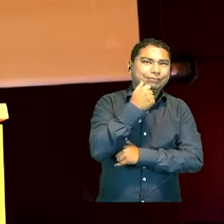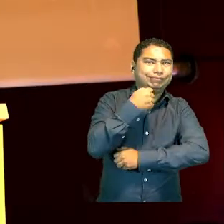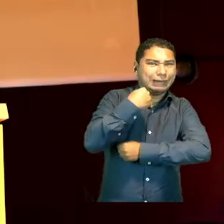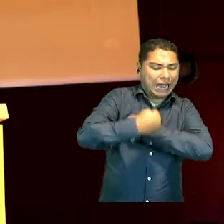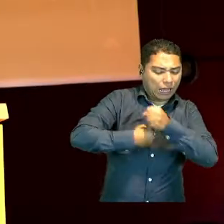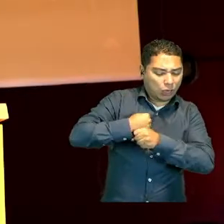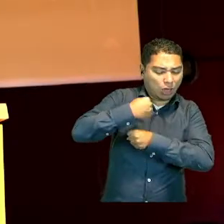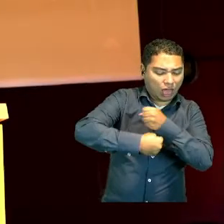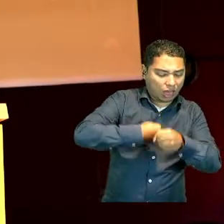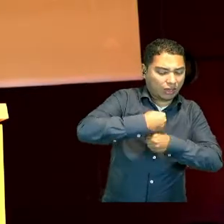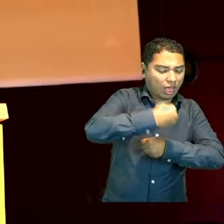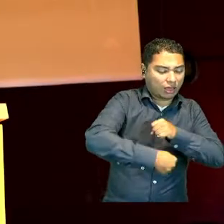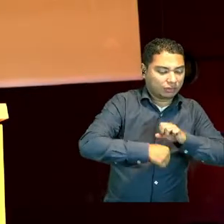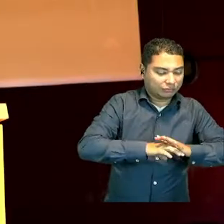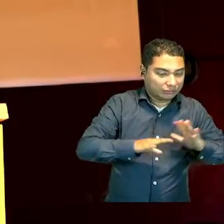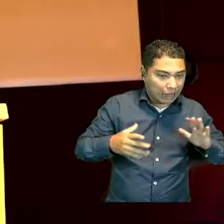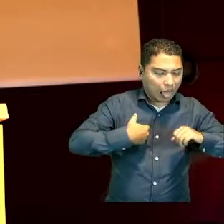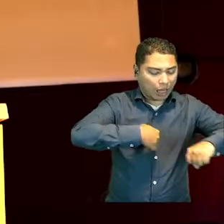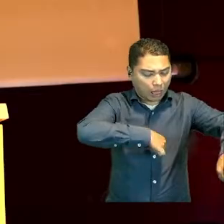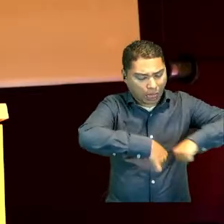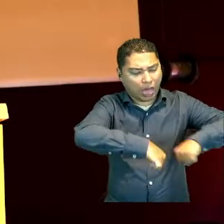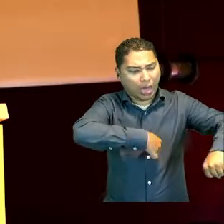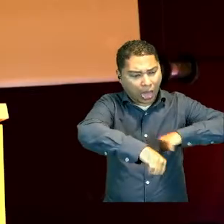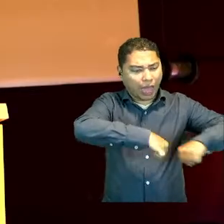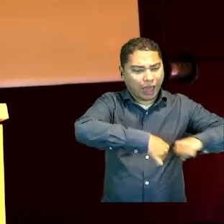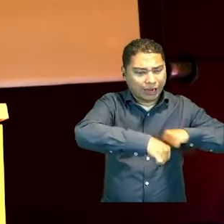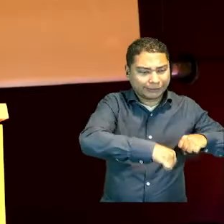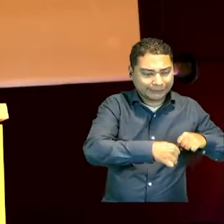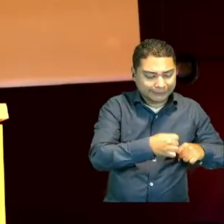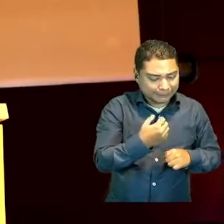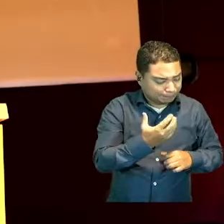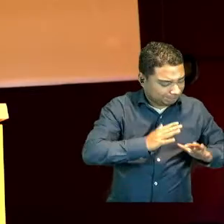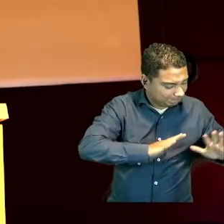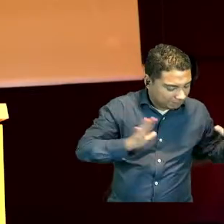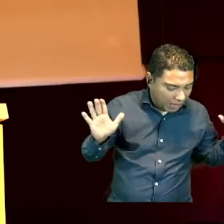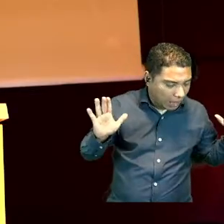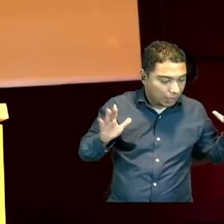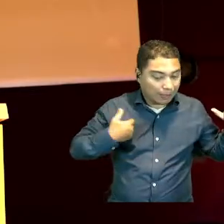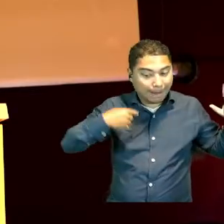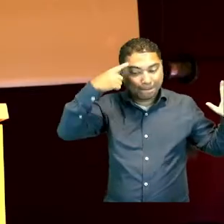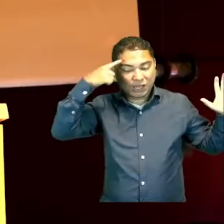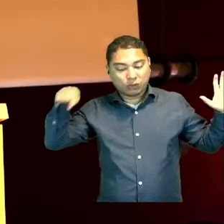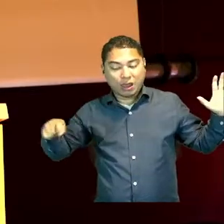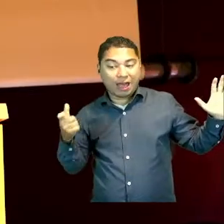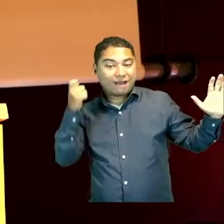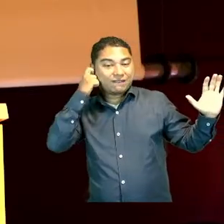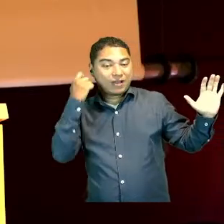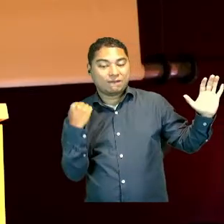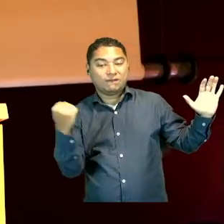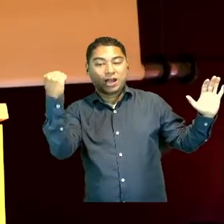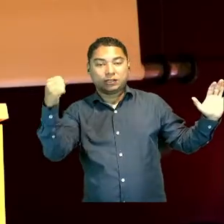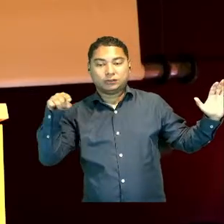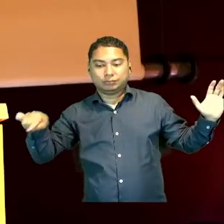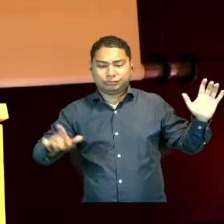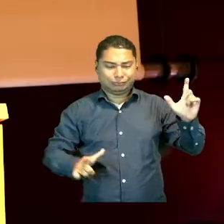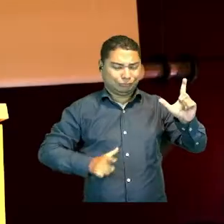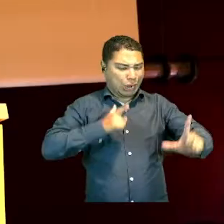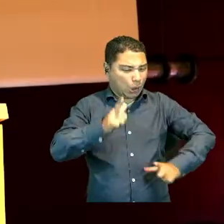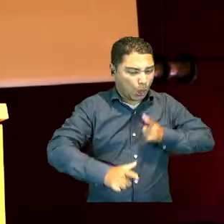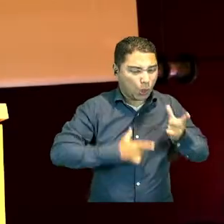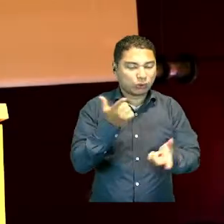movement, I think about Francia and her struggles and her resilience and the joy